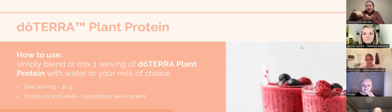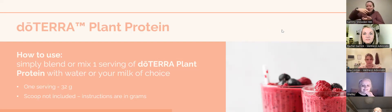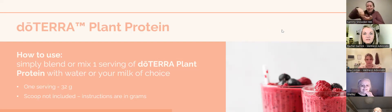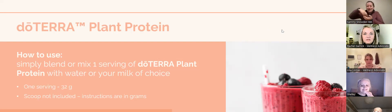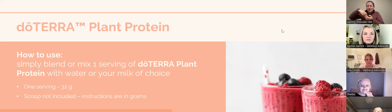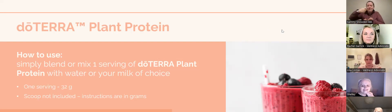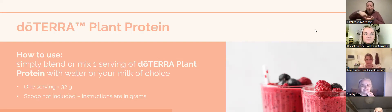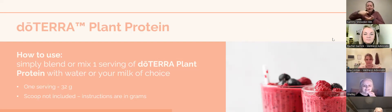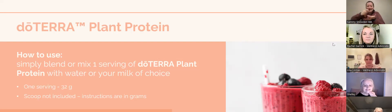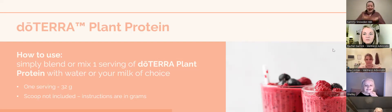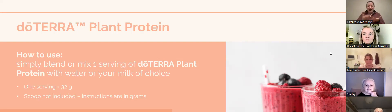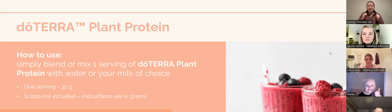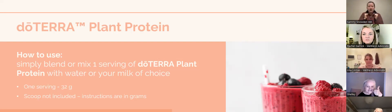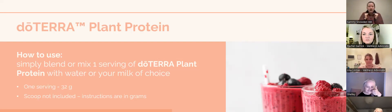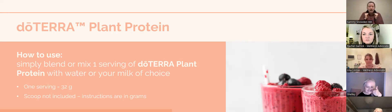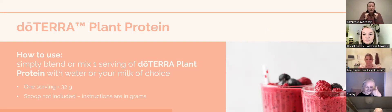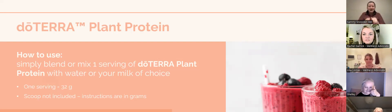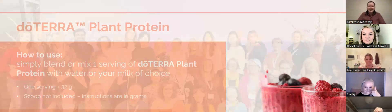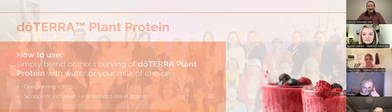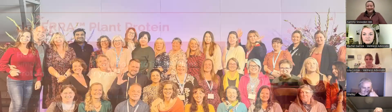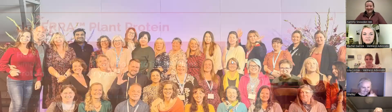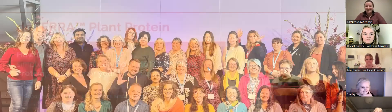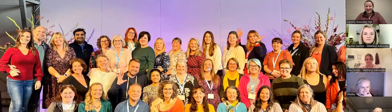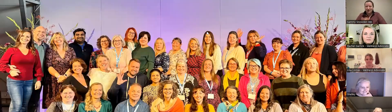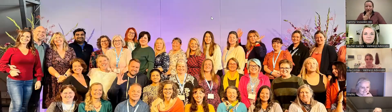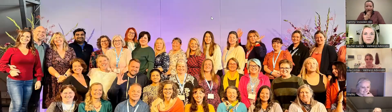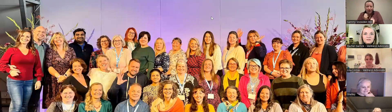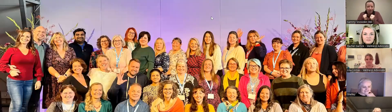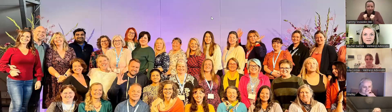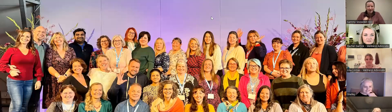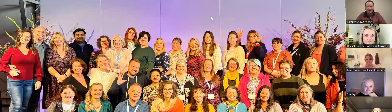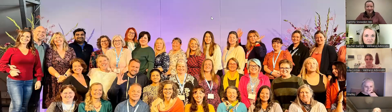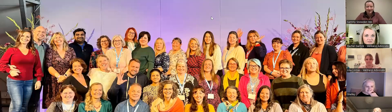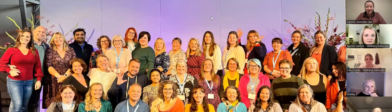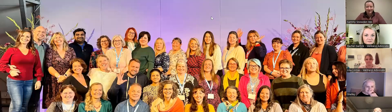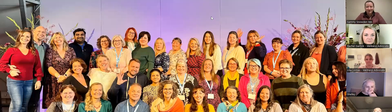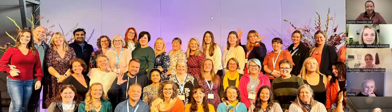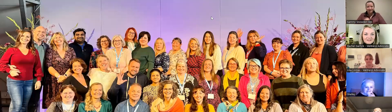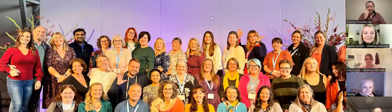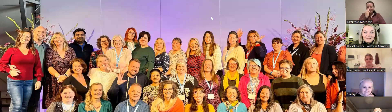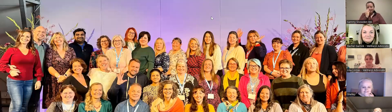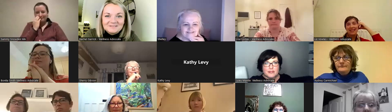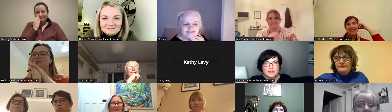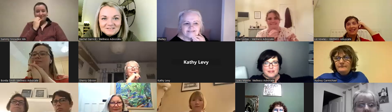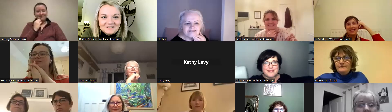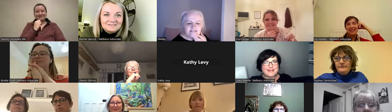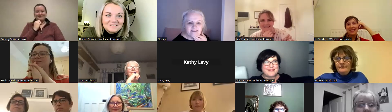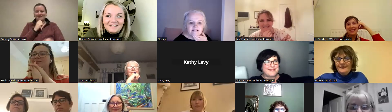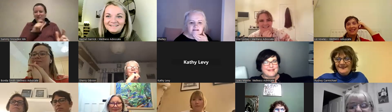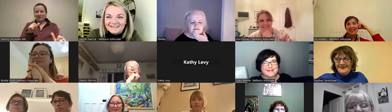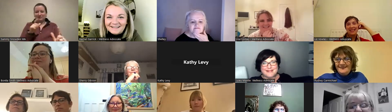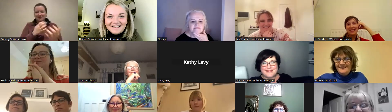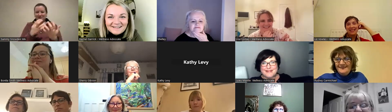your shops. So you can take advantage of that. don't know what that that was, one of